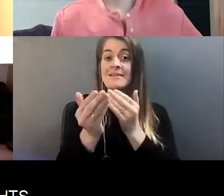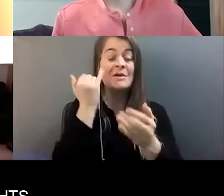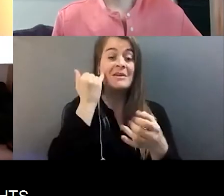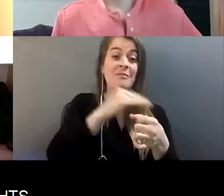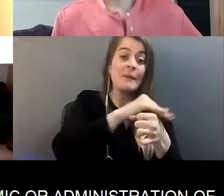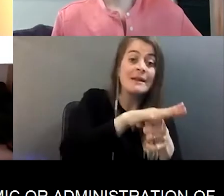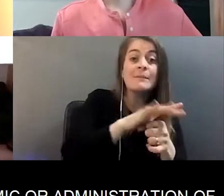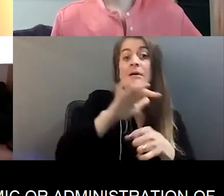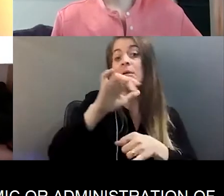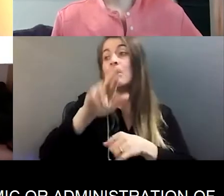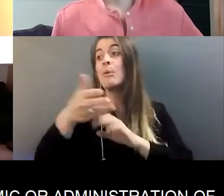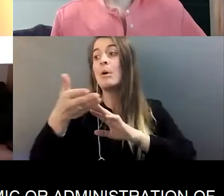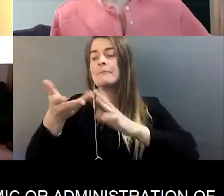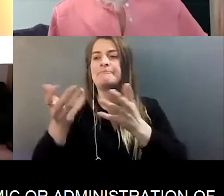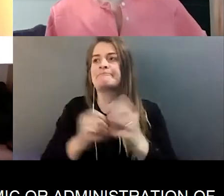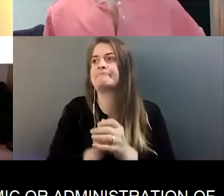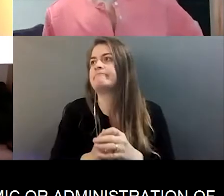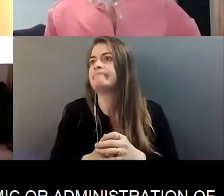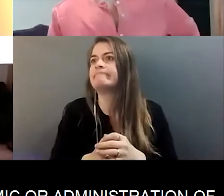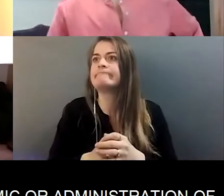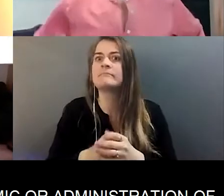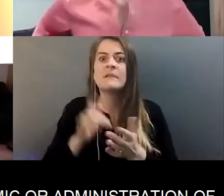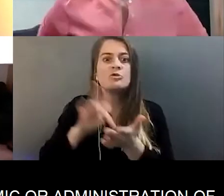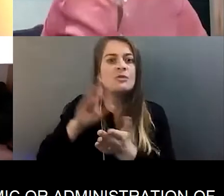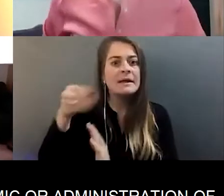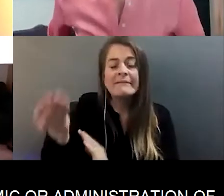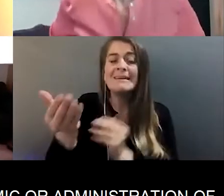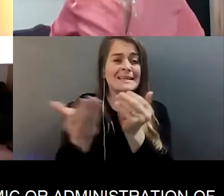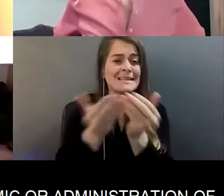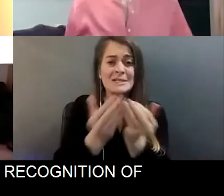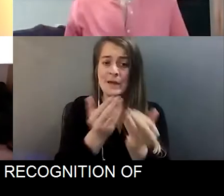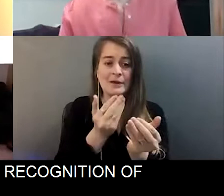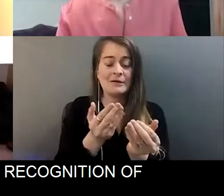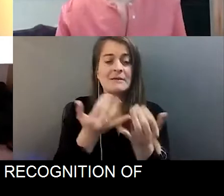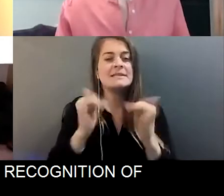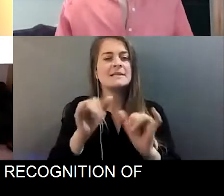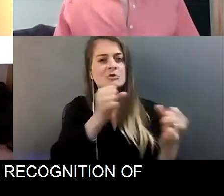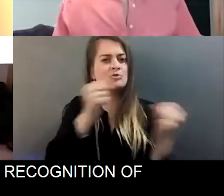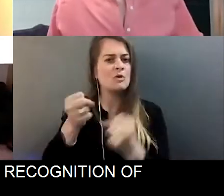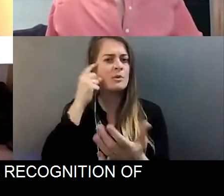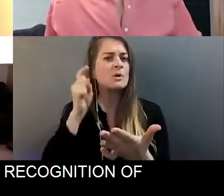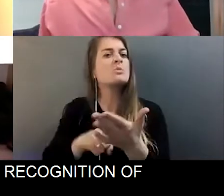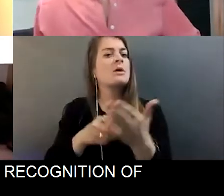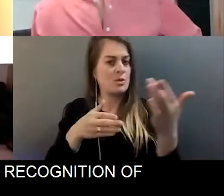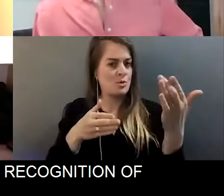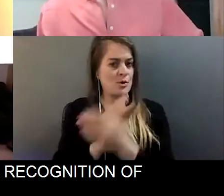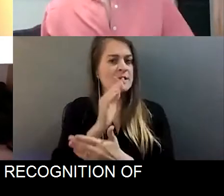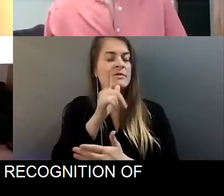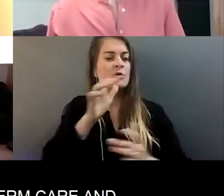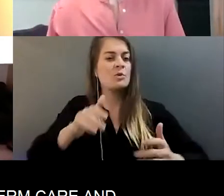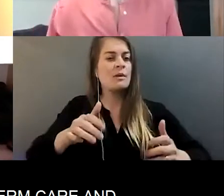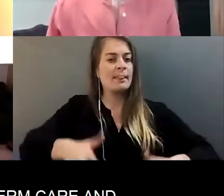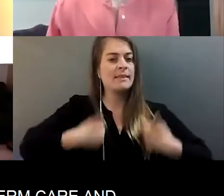or administration of narcotics or whatever, a stronger recognition of the rights of the residents who